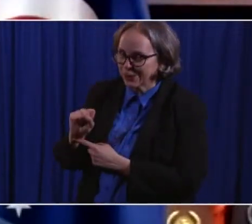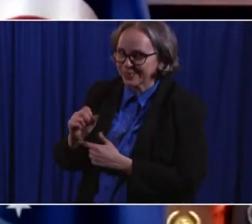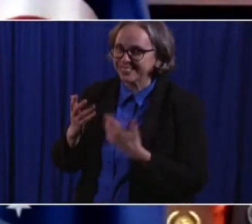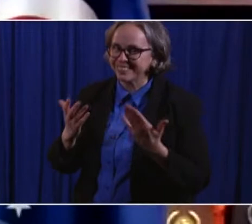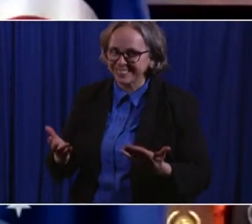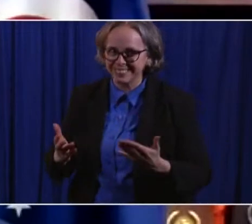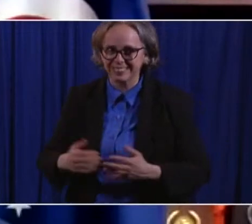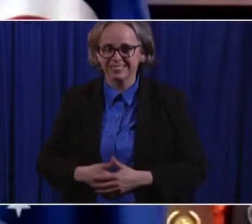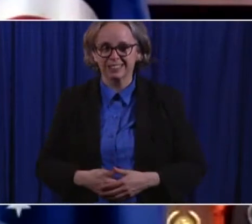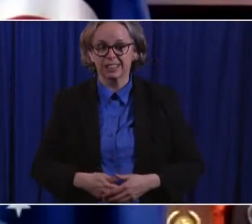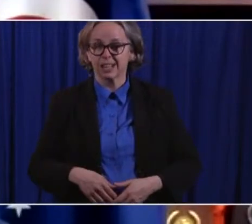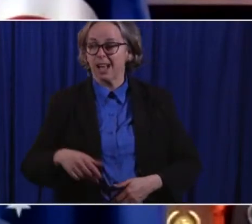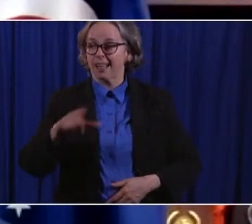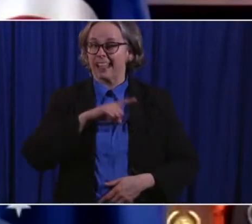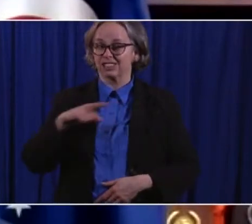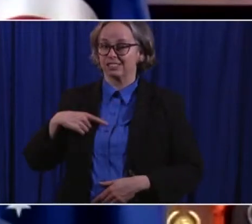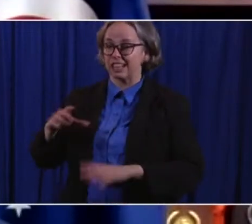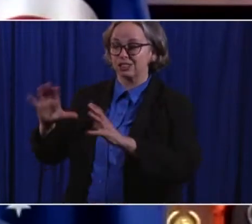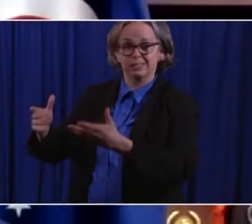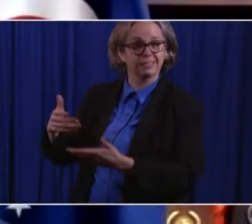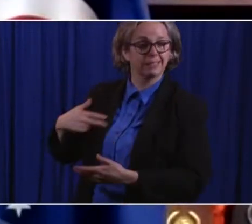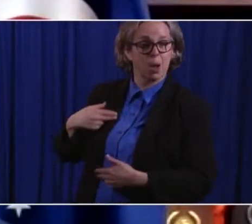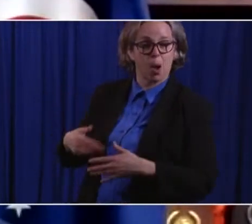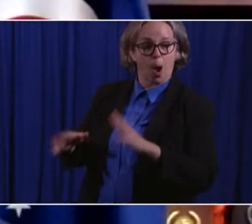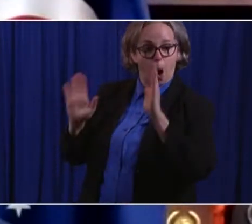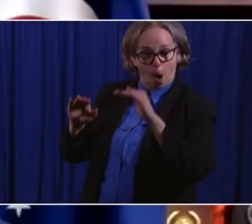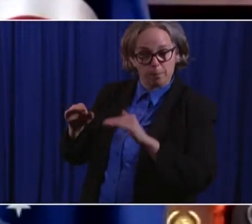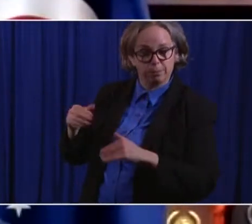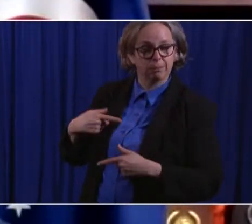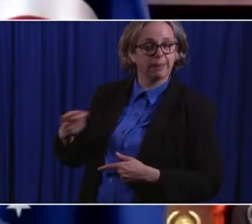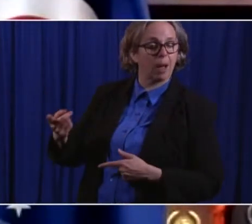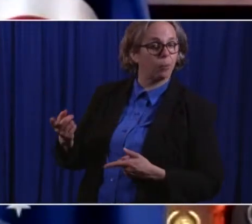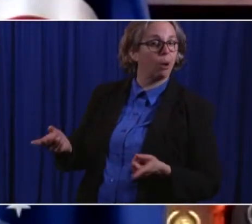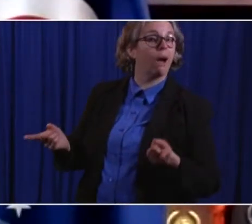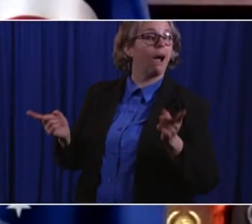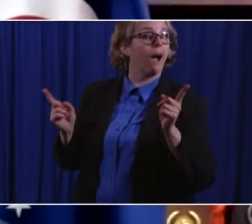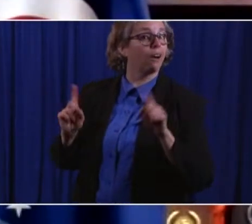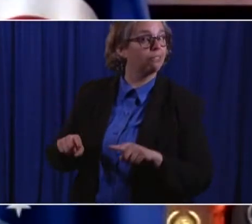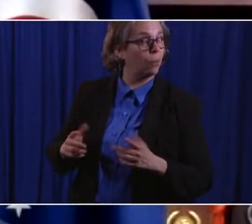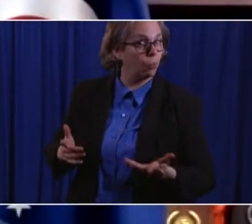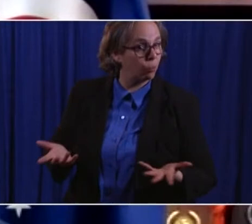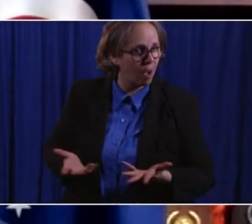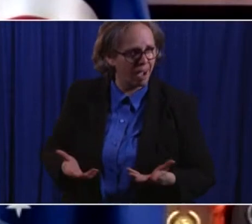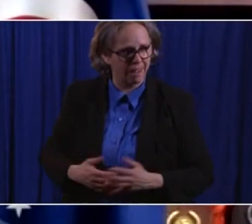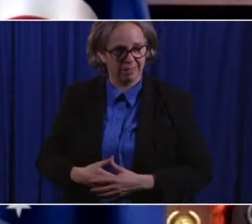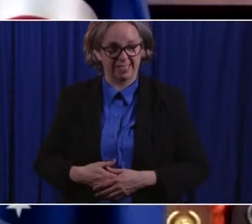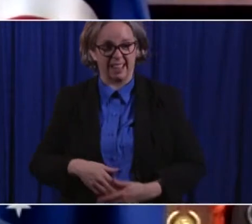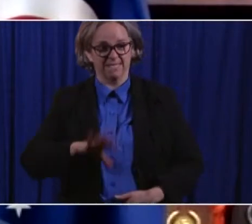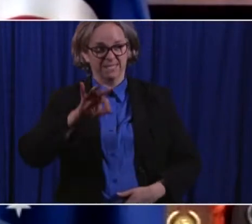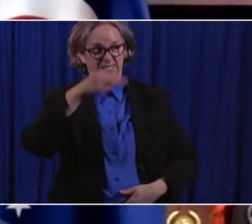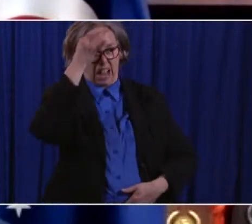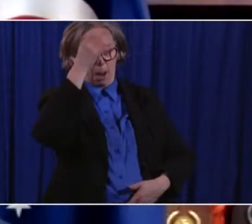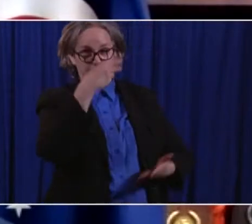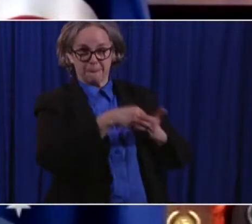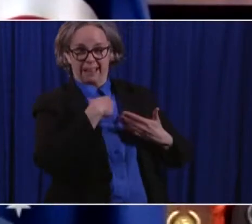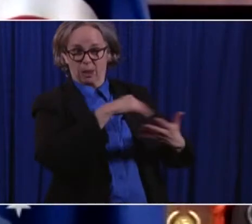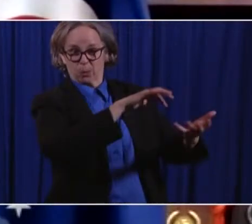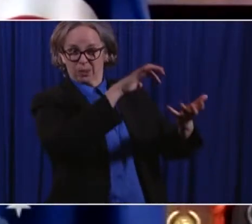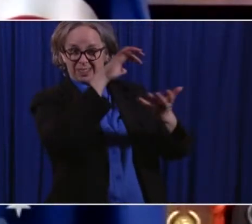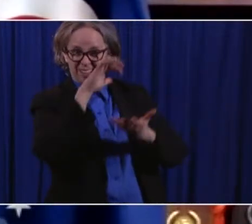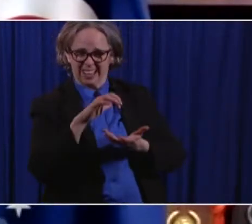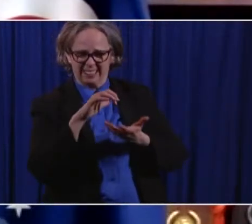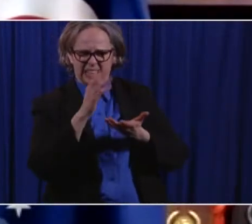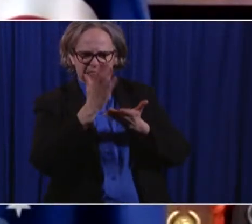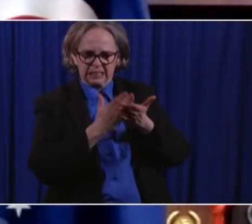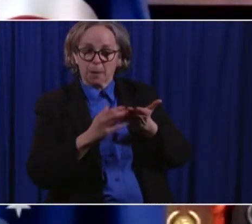take your lead on this and use some of the recovery funds that we have available to help support the